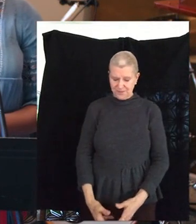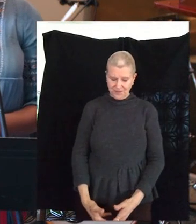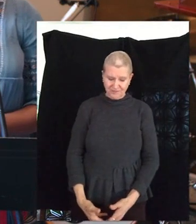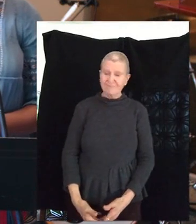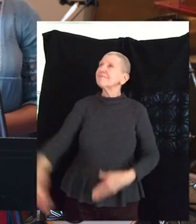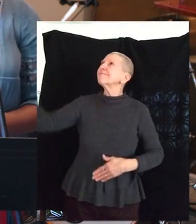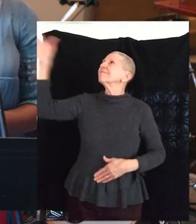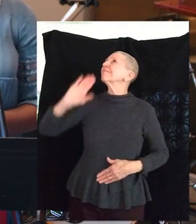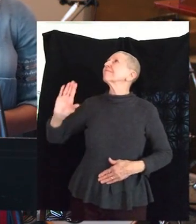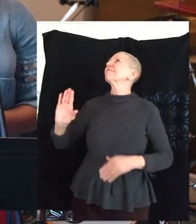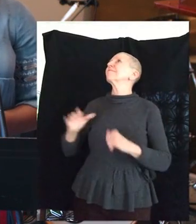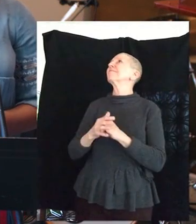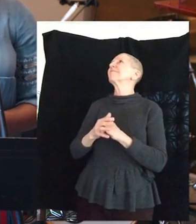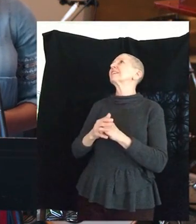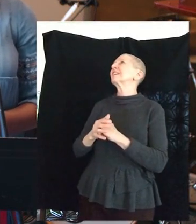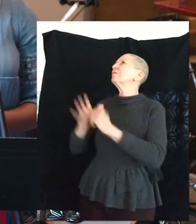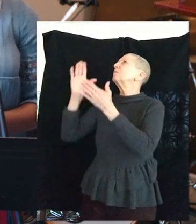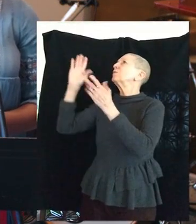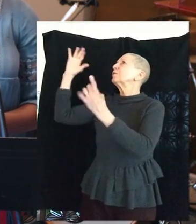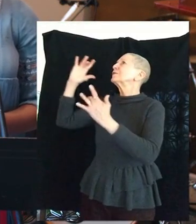God in mercy,